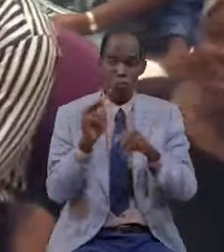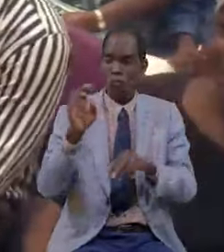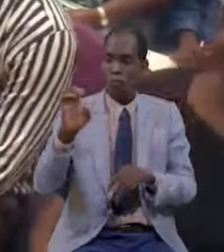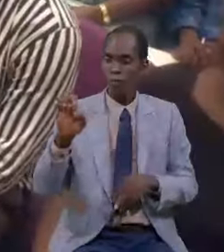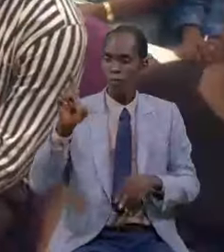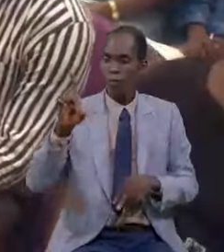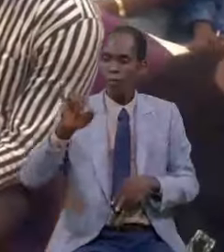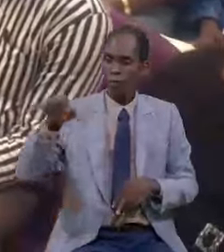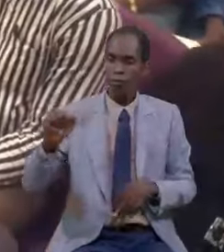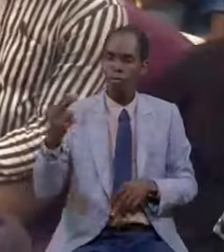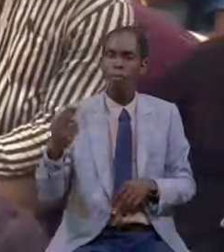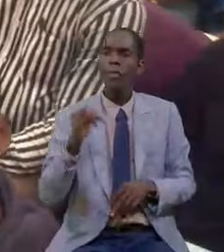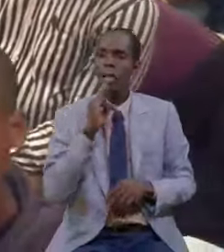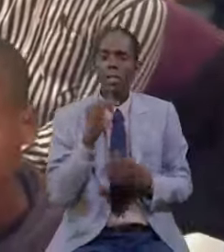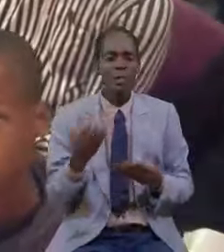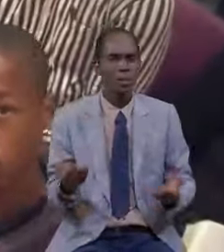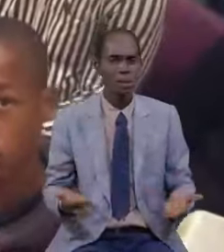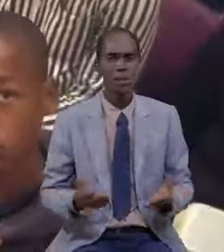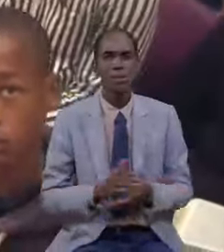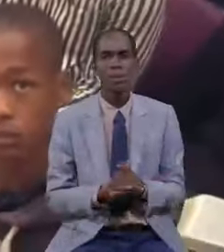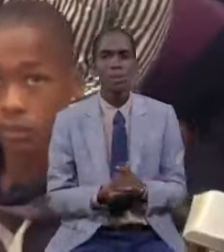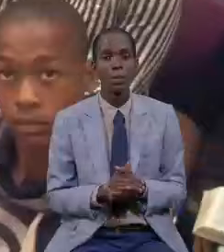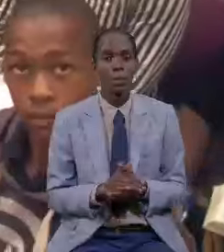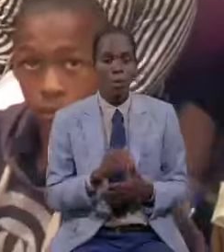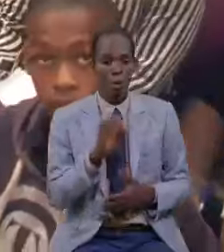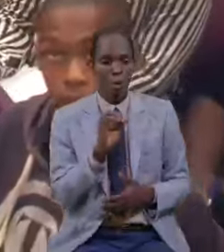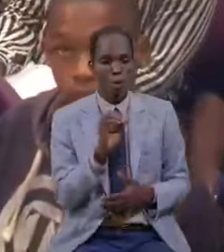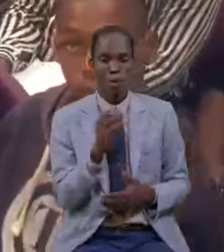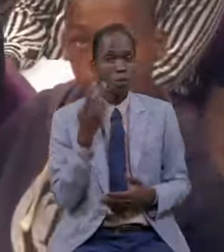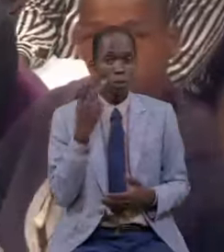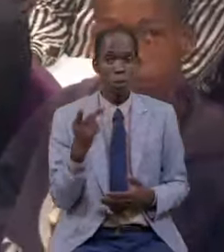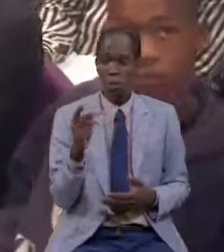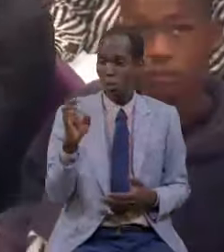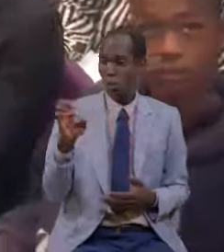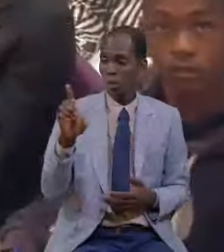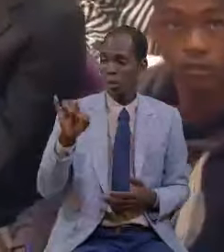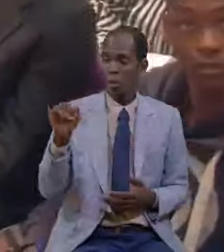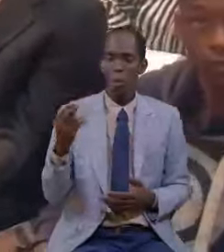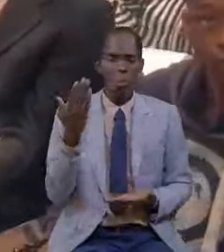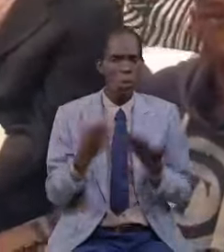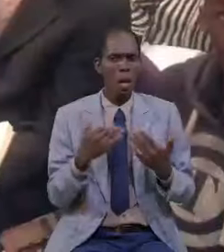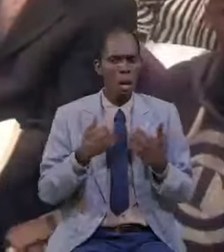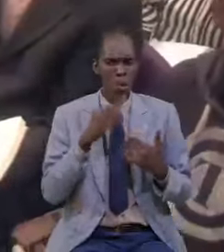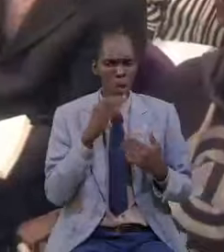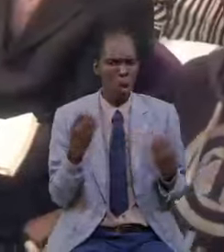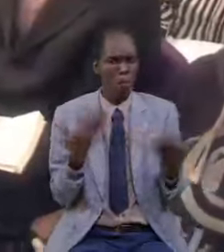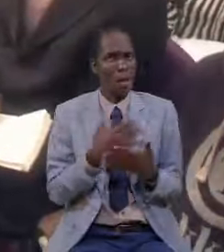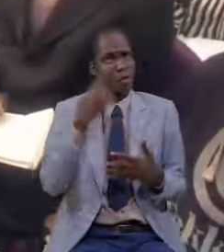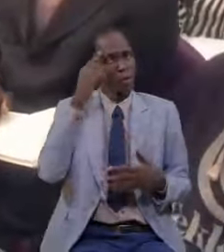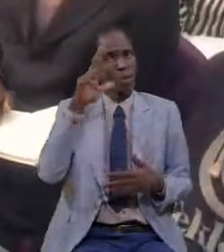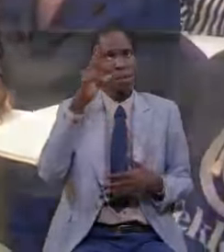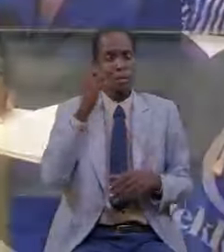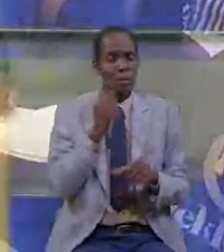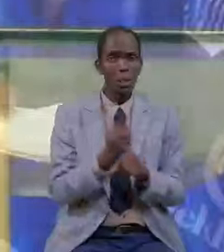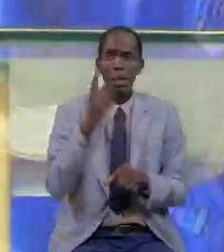is here. You know, he could have been afraid because, you know, 3.5 years now, there had been no rain. And even the king left the